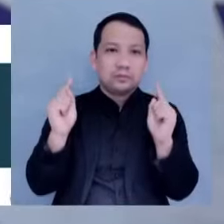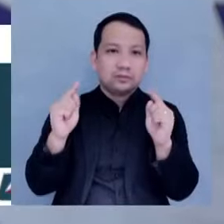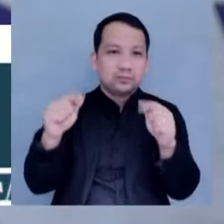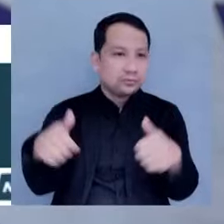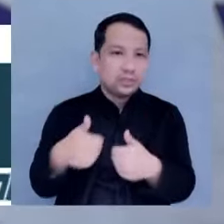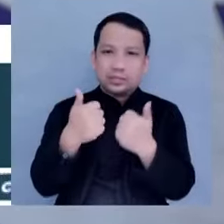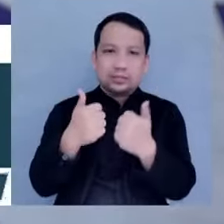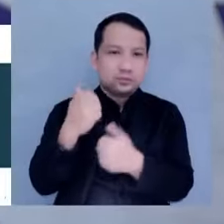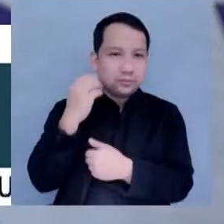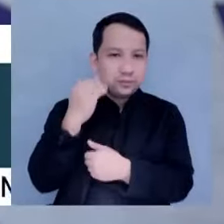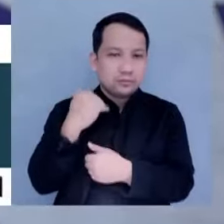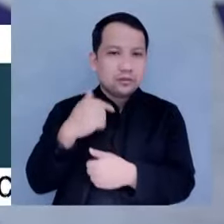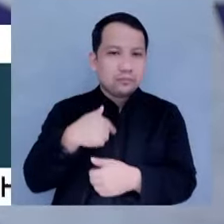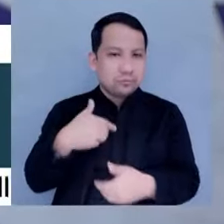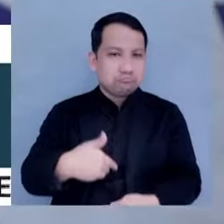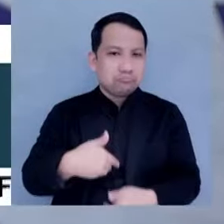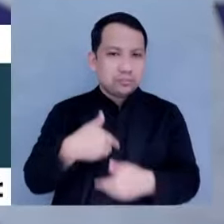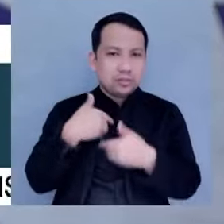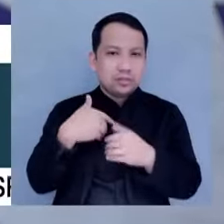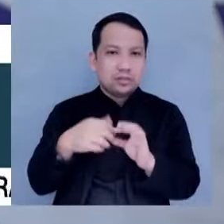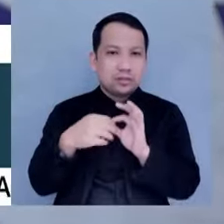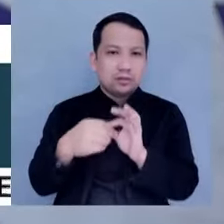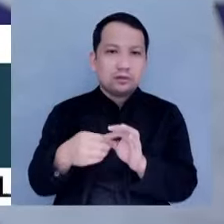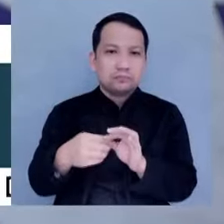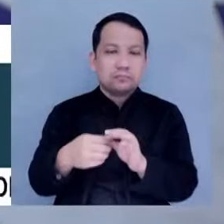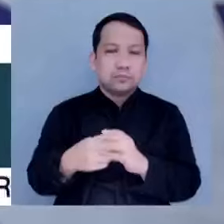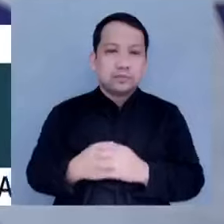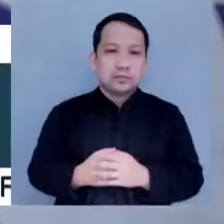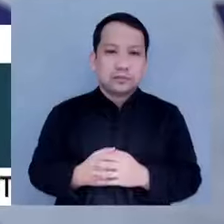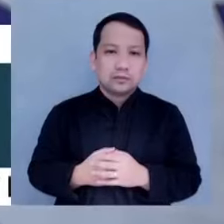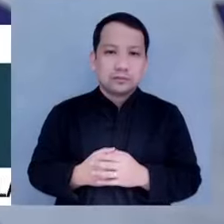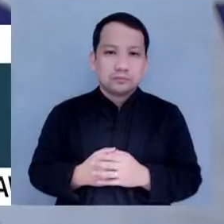And I'm proud to say that it has been